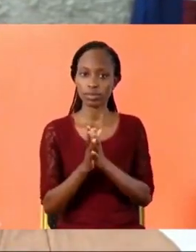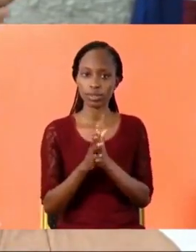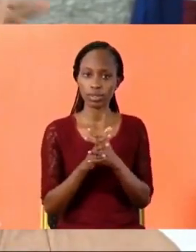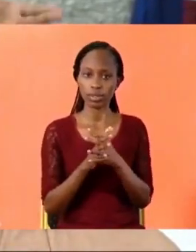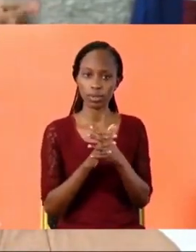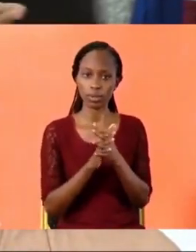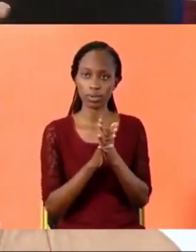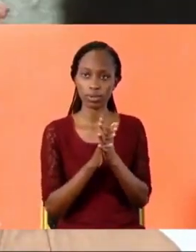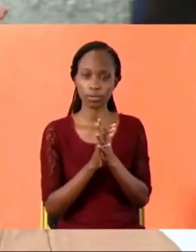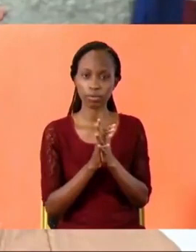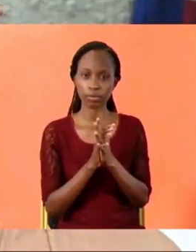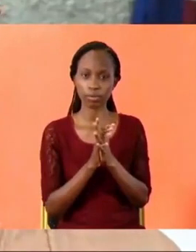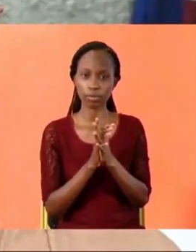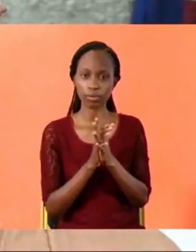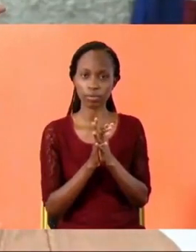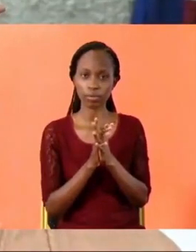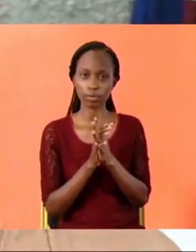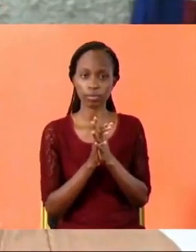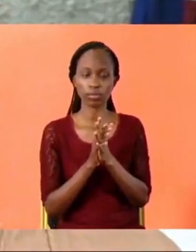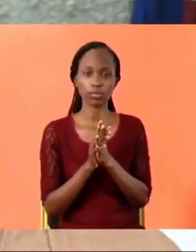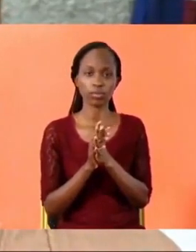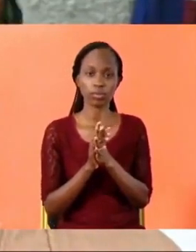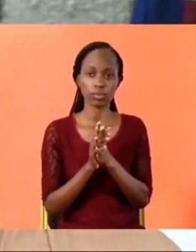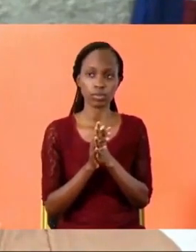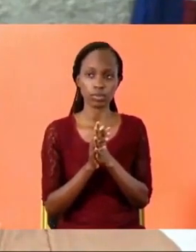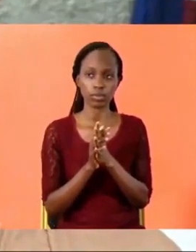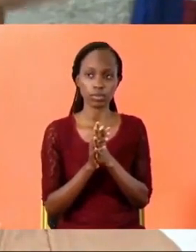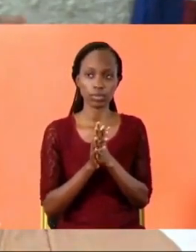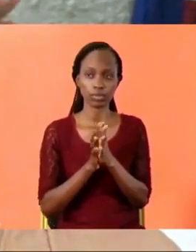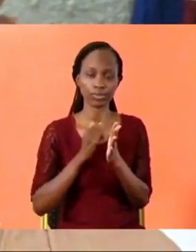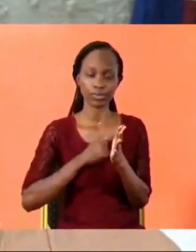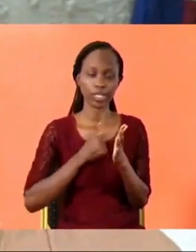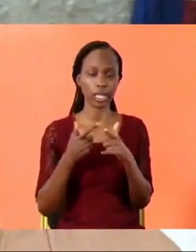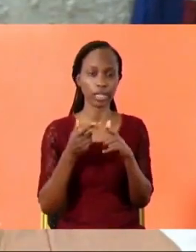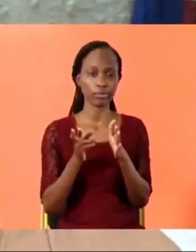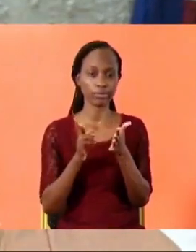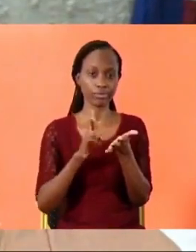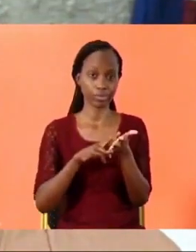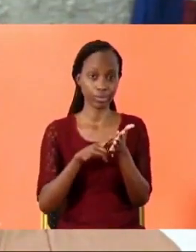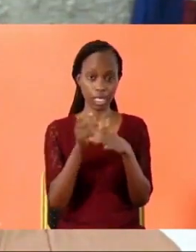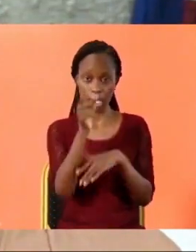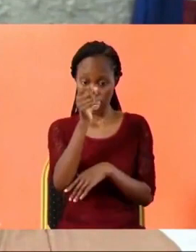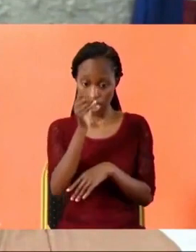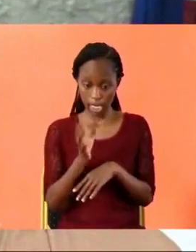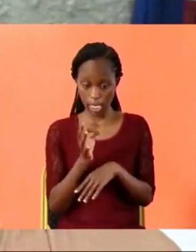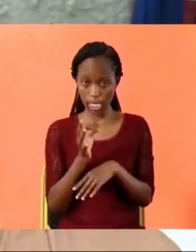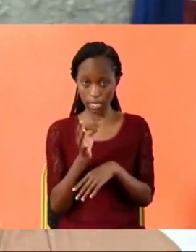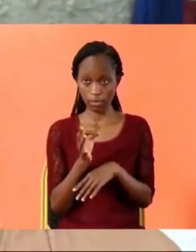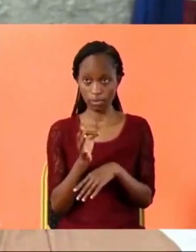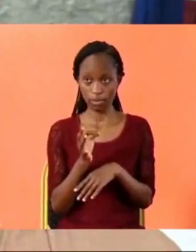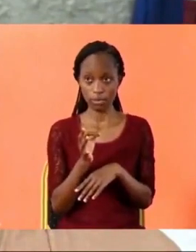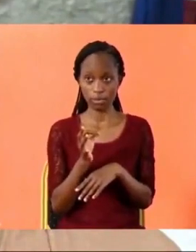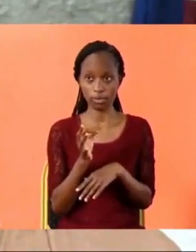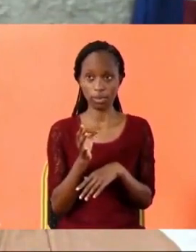this amount of things, okay, let me rephrase it. if I cannot, if you